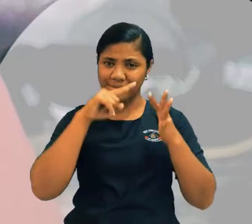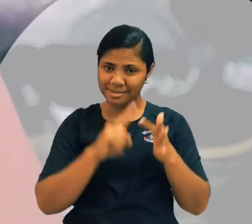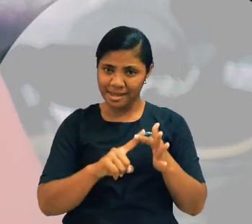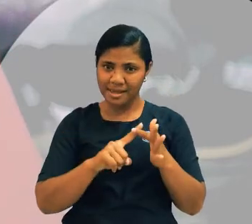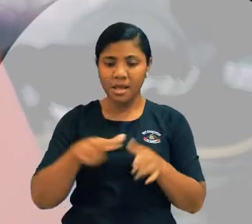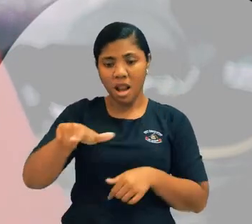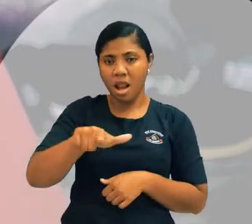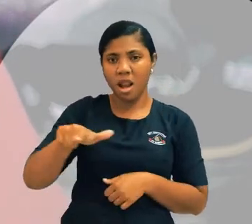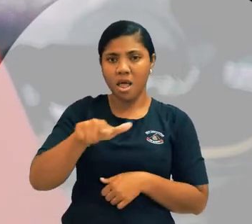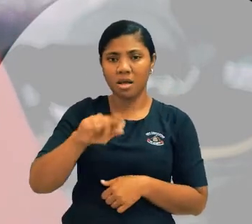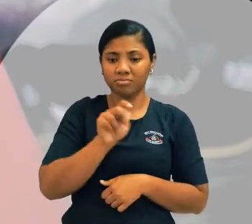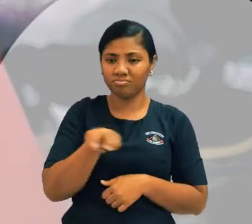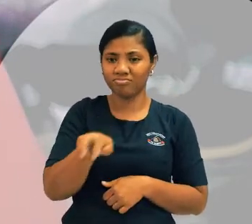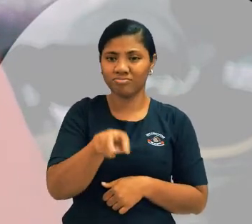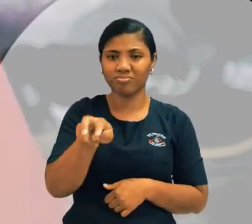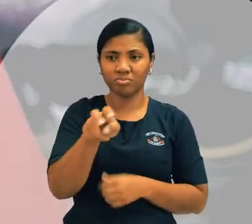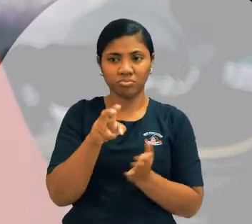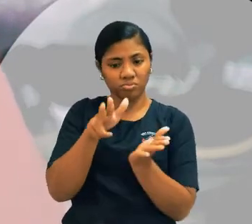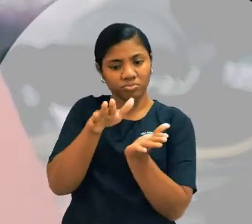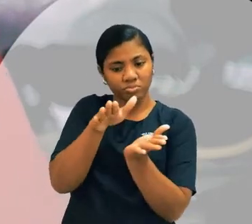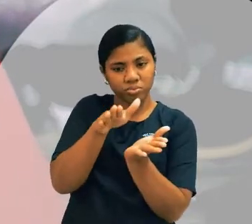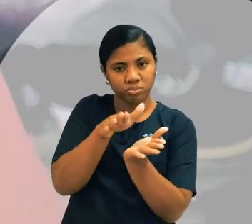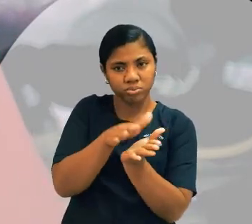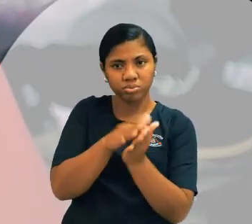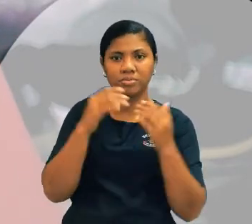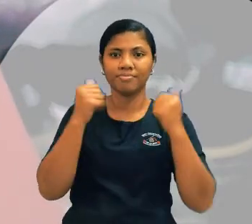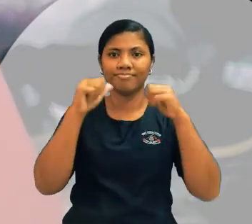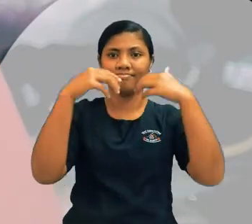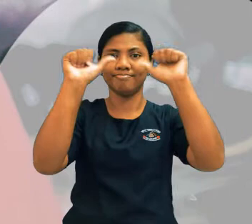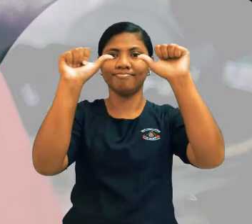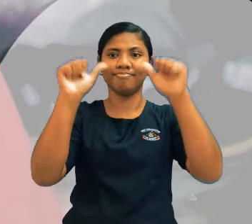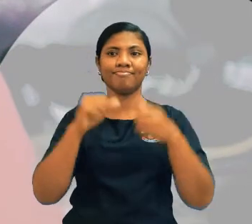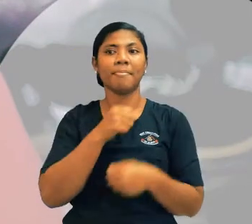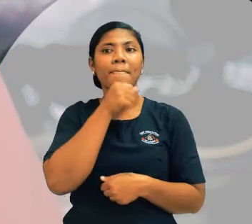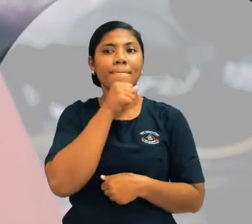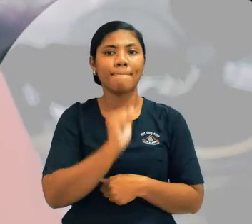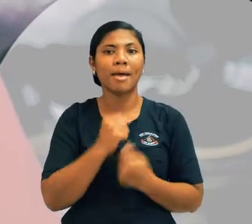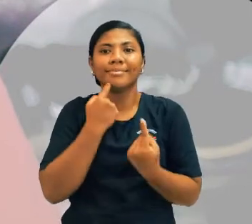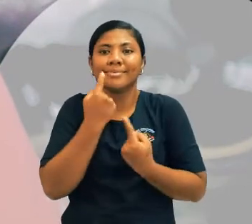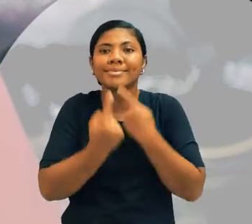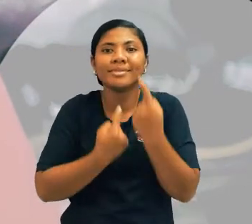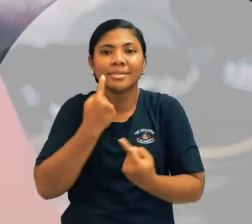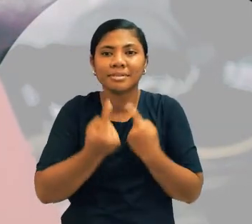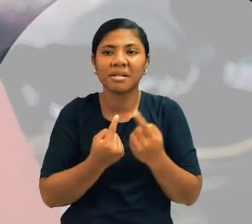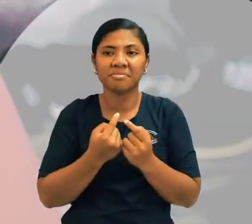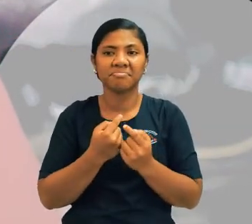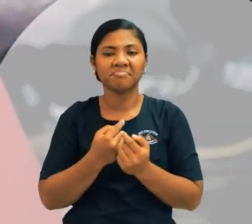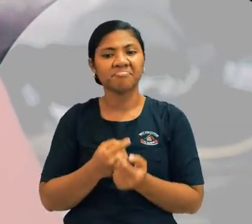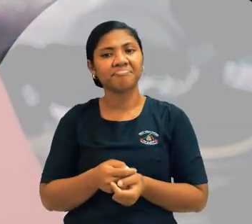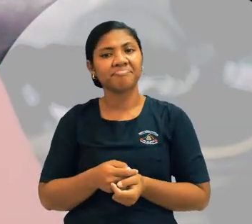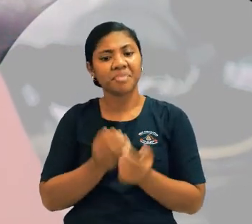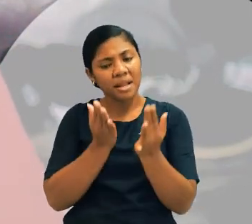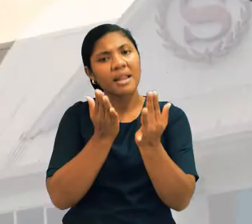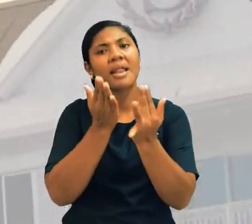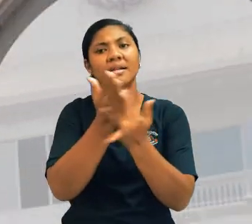measles. What I mean is, at work, We have less working hours. We work